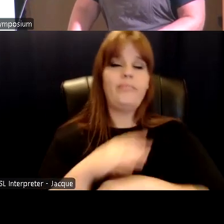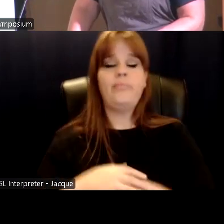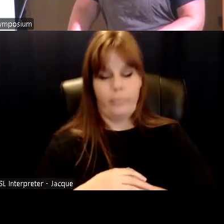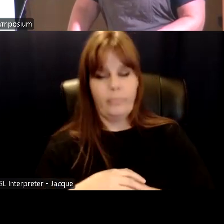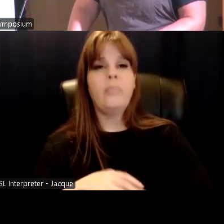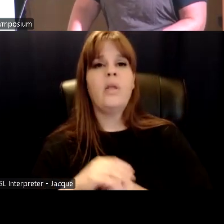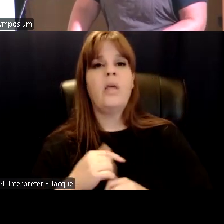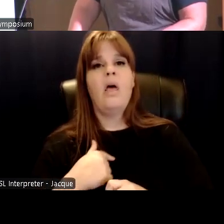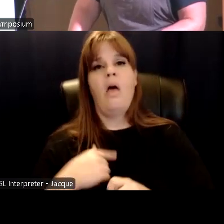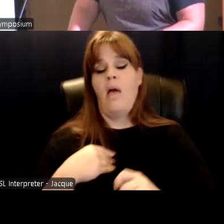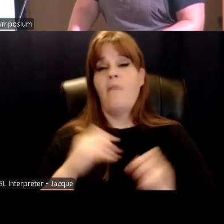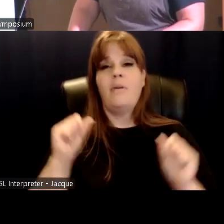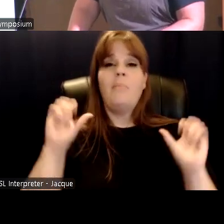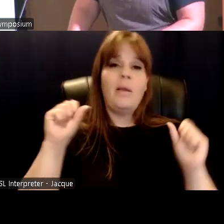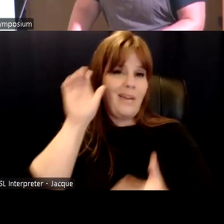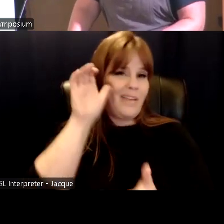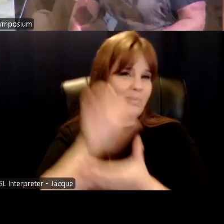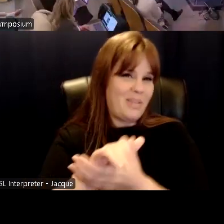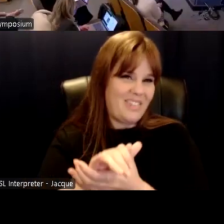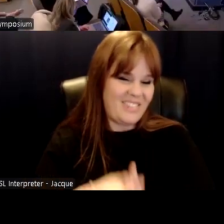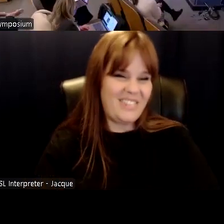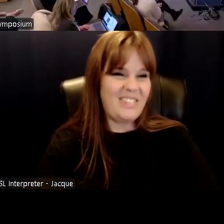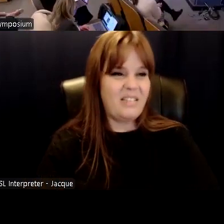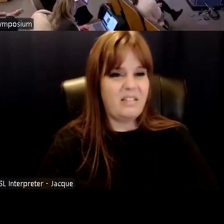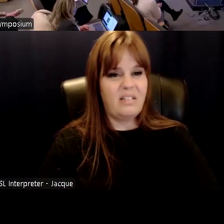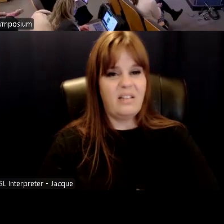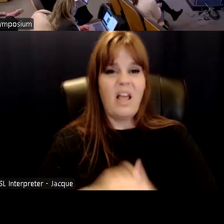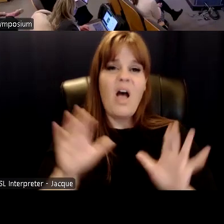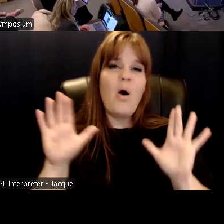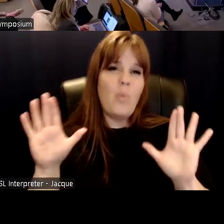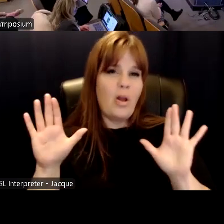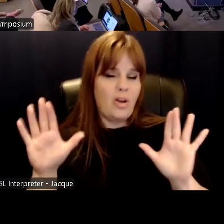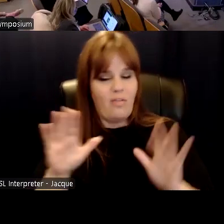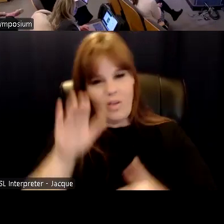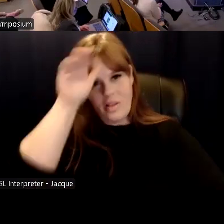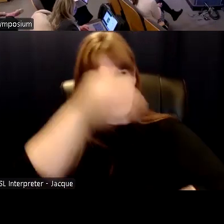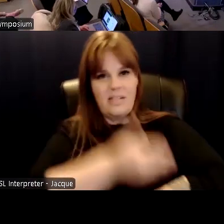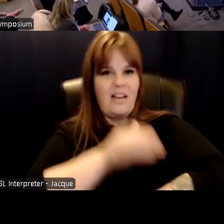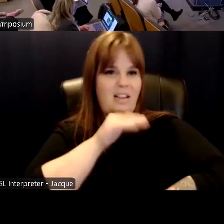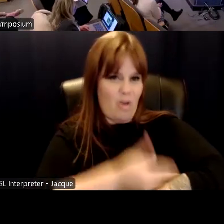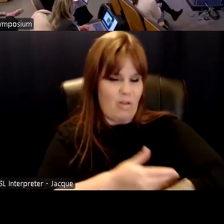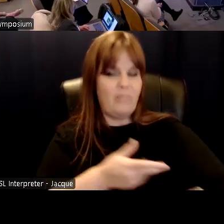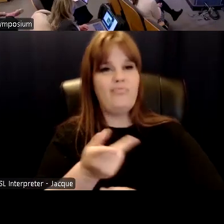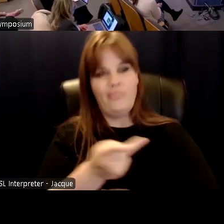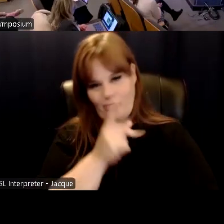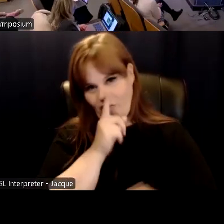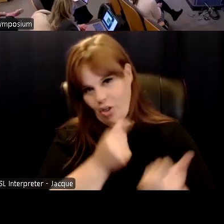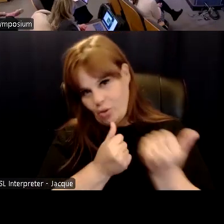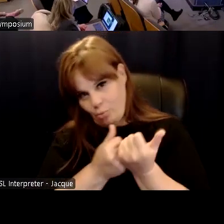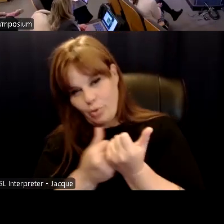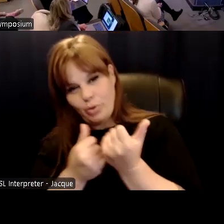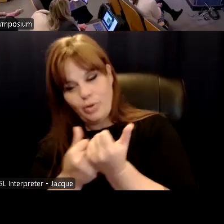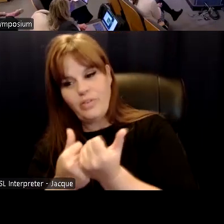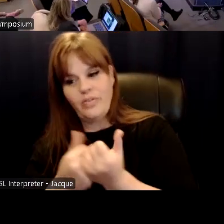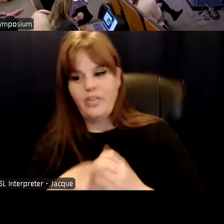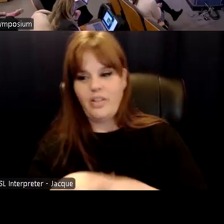have an amazing husband, a wonderful son and daughter that were very supportive have been very